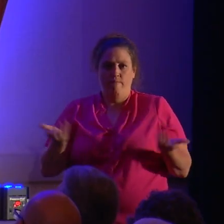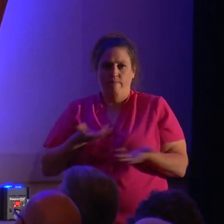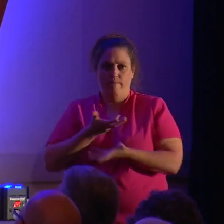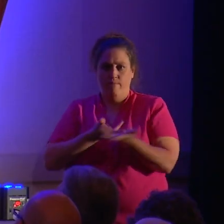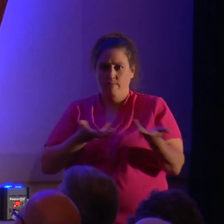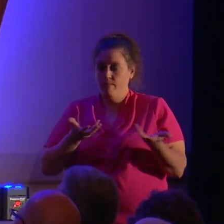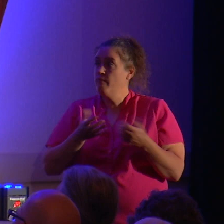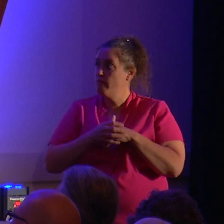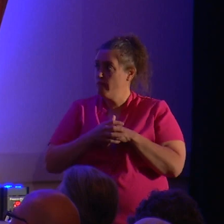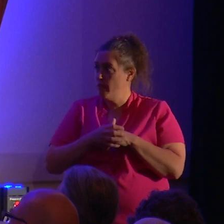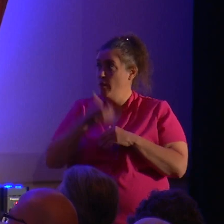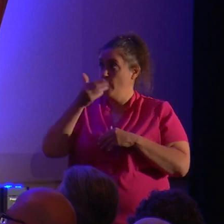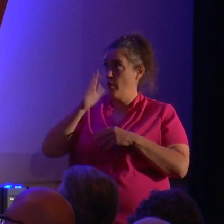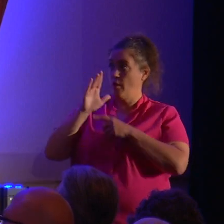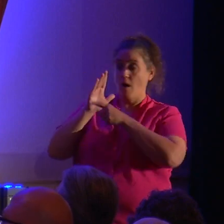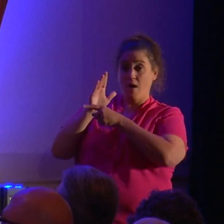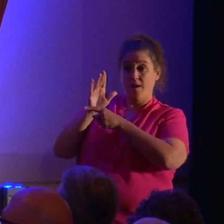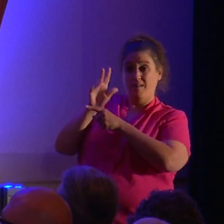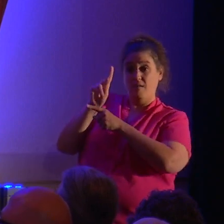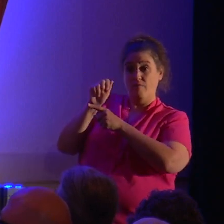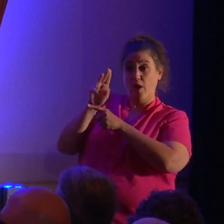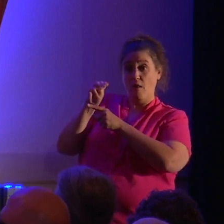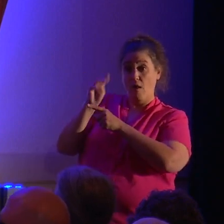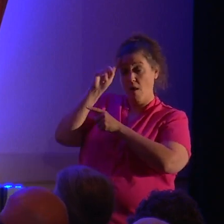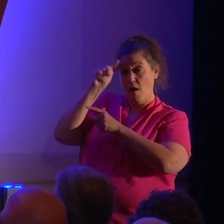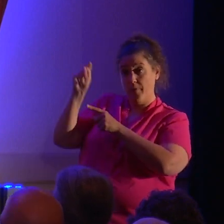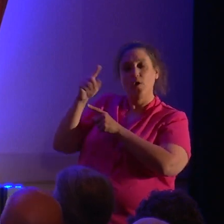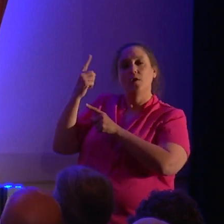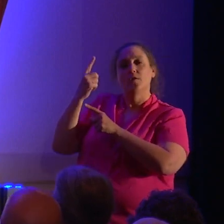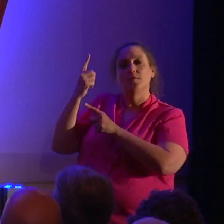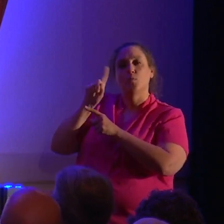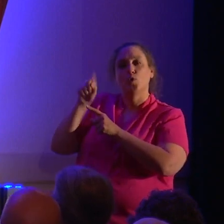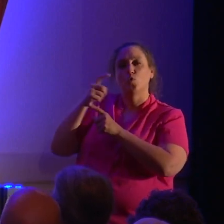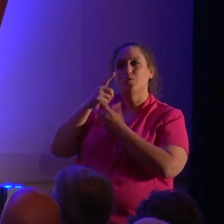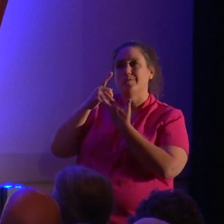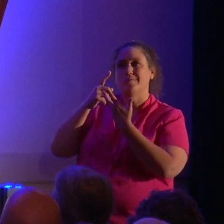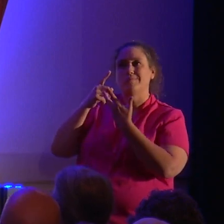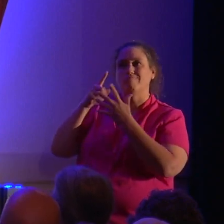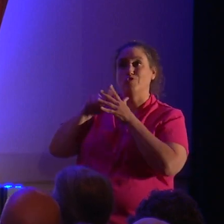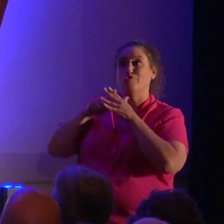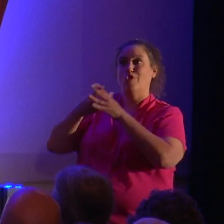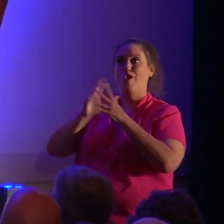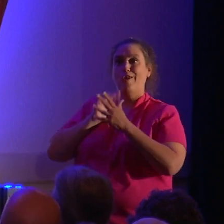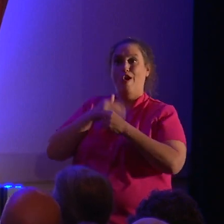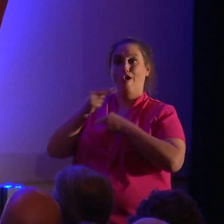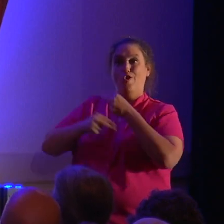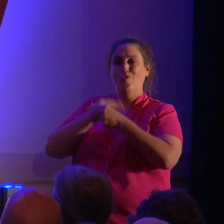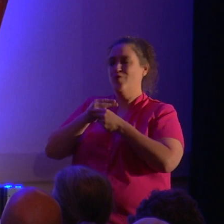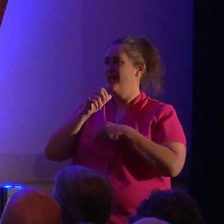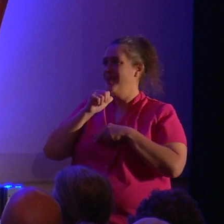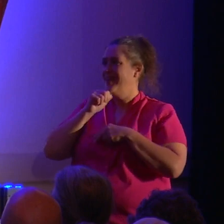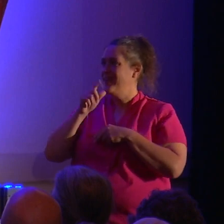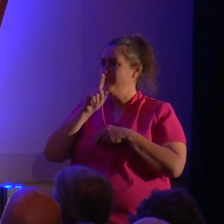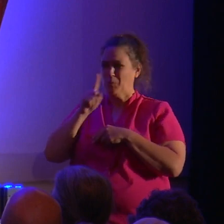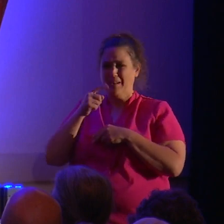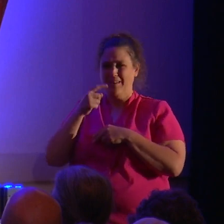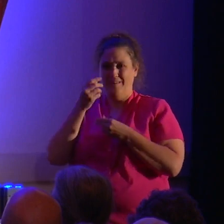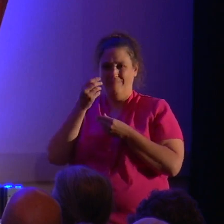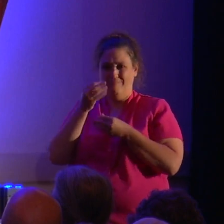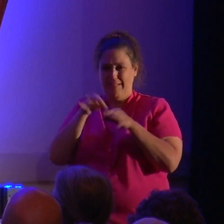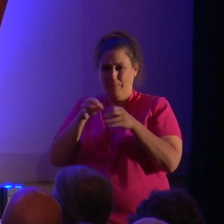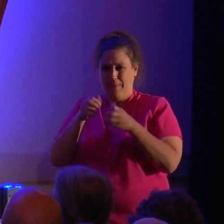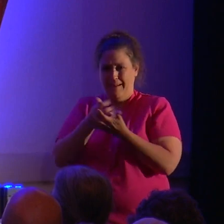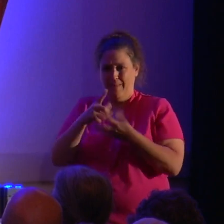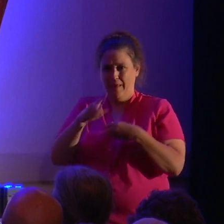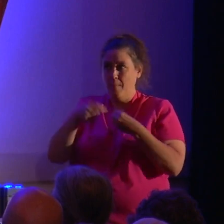god of the Kalam cosmological argument is just someone who started the universe going. It doesn't tell us anything about God, or who he is, or what he wants,